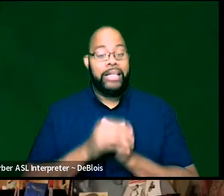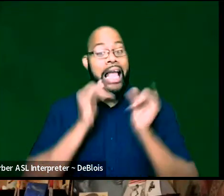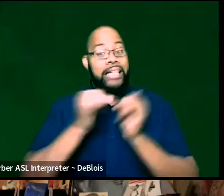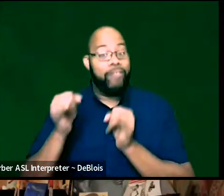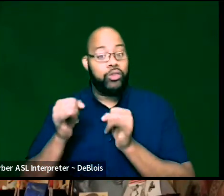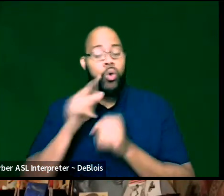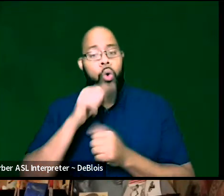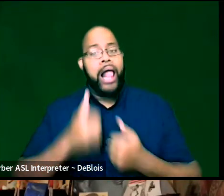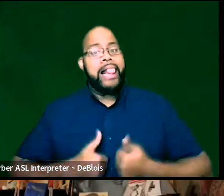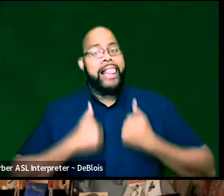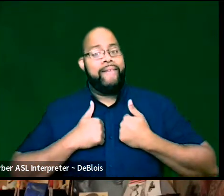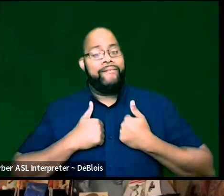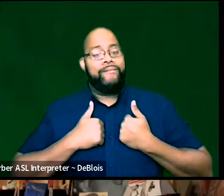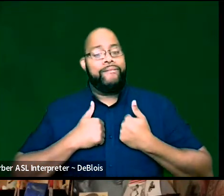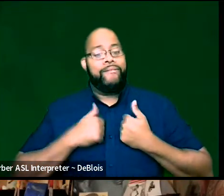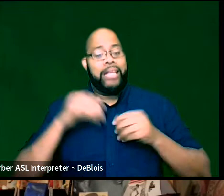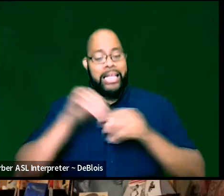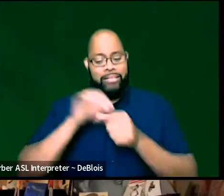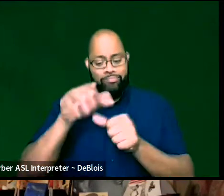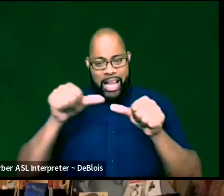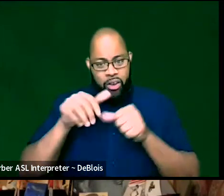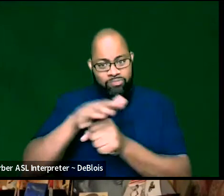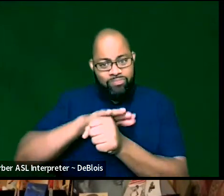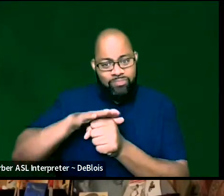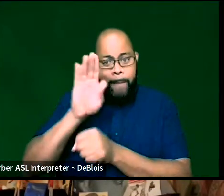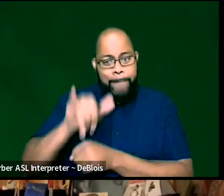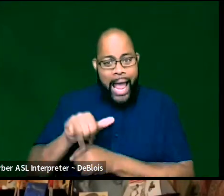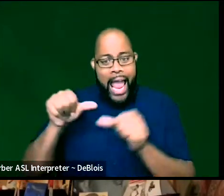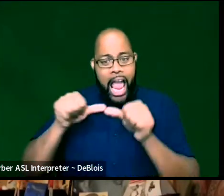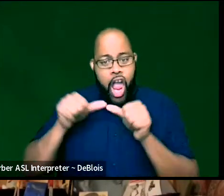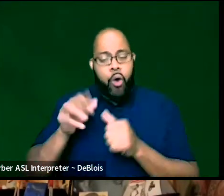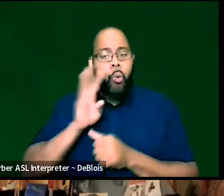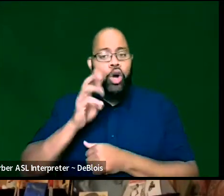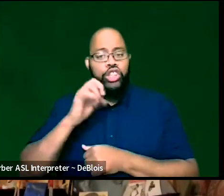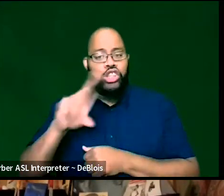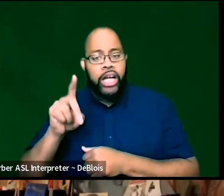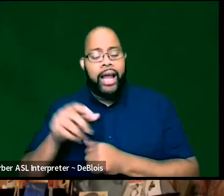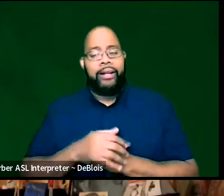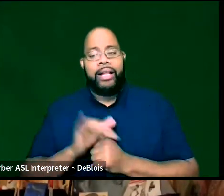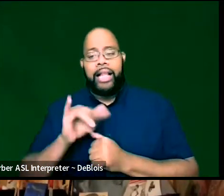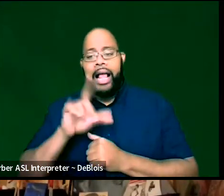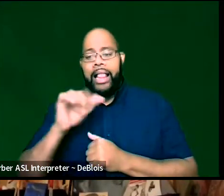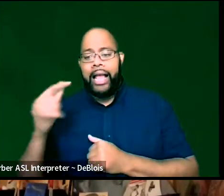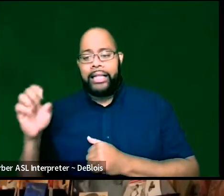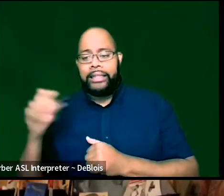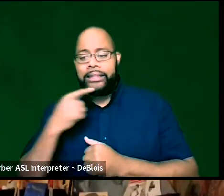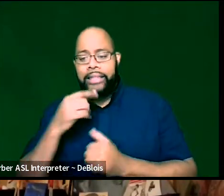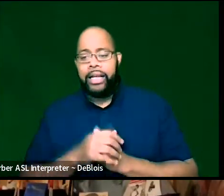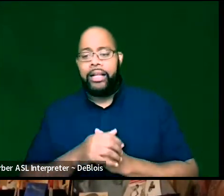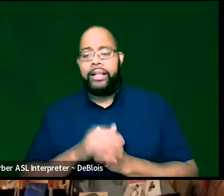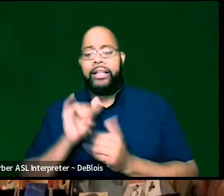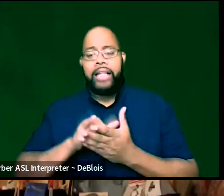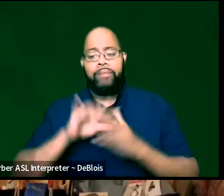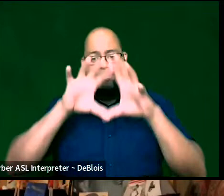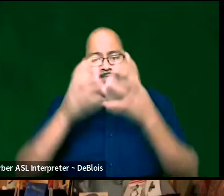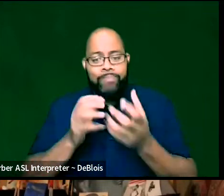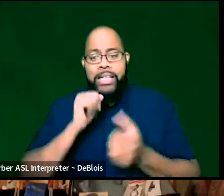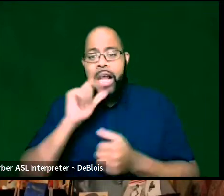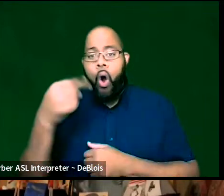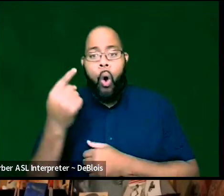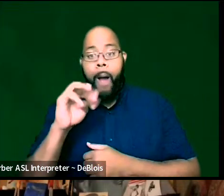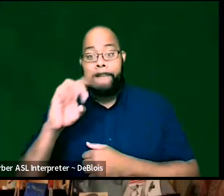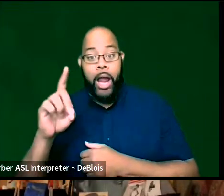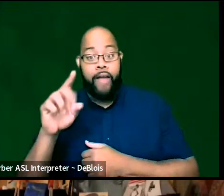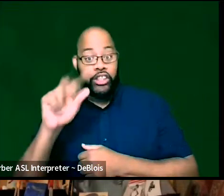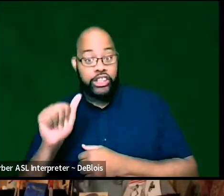individuals who live in the Chesapeake Bay and the watershed, as Brother Leggett mentioned. That encompasses not just Maryland